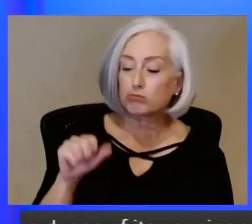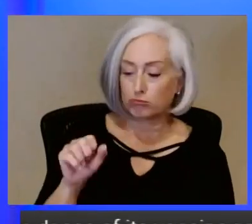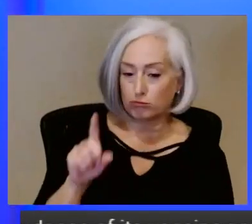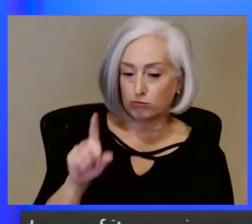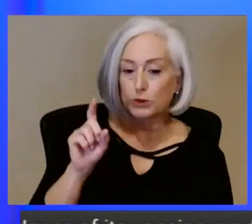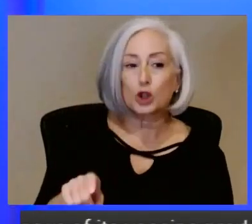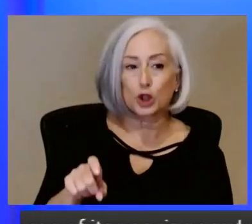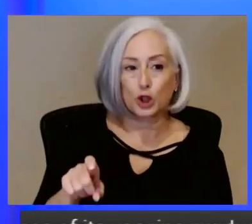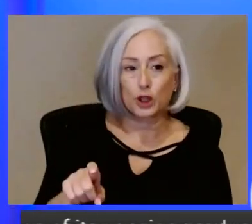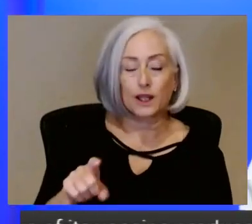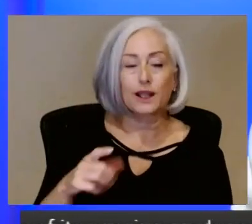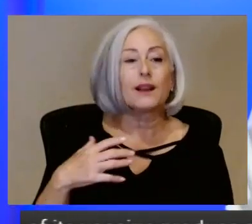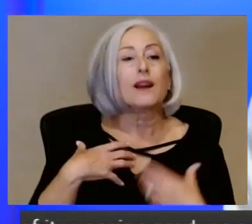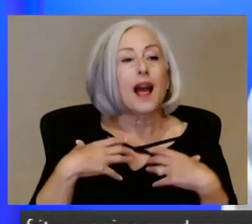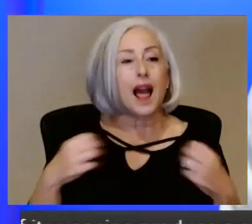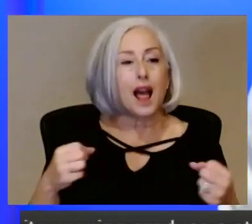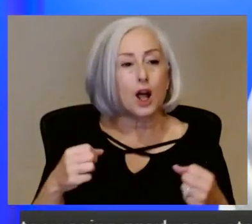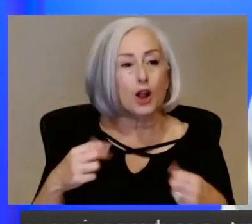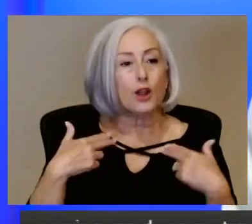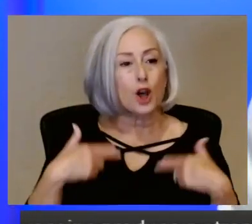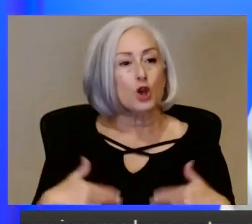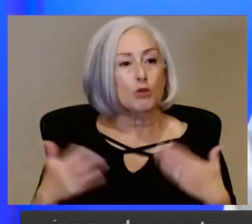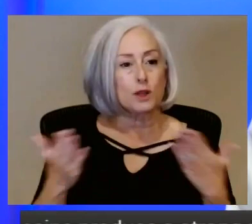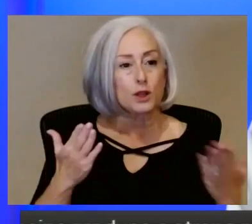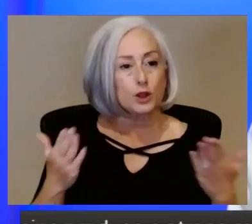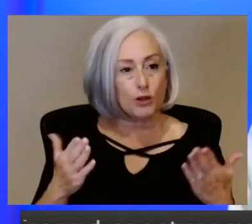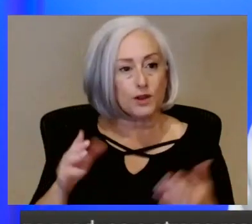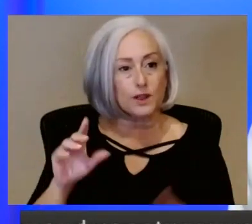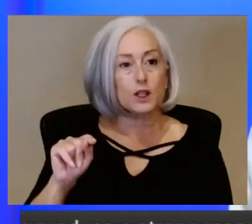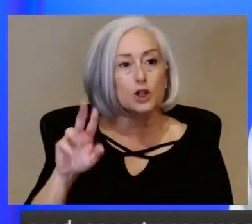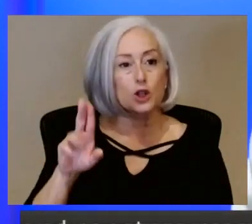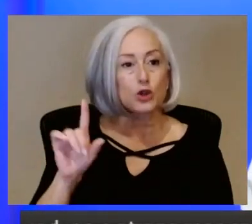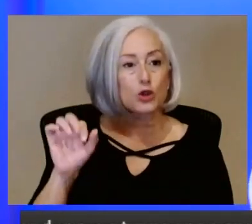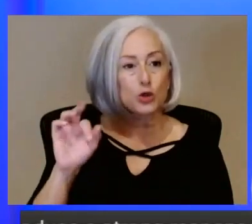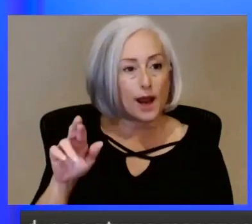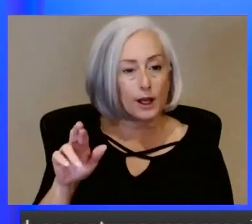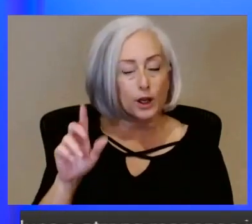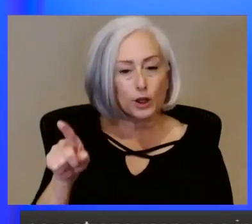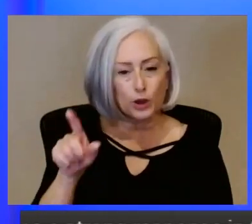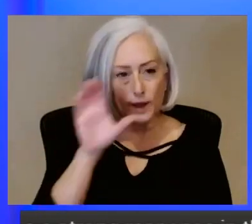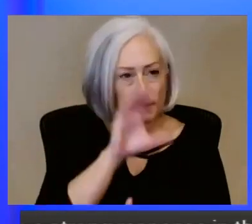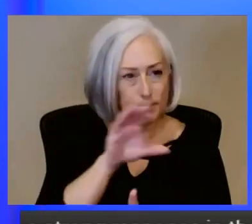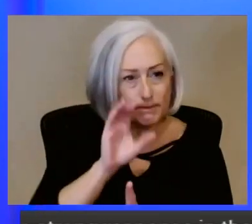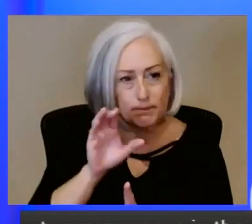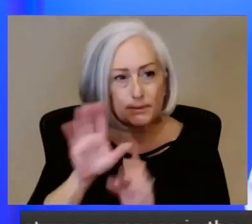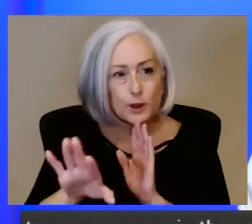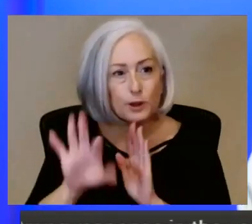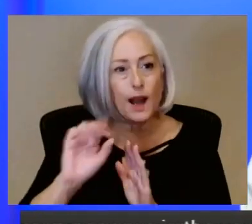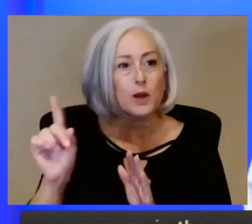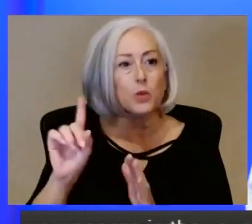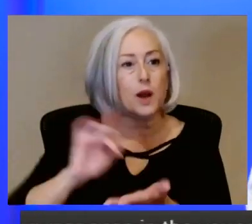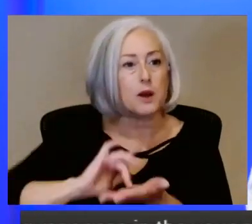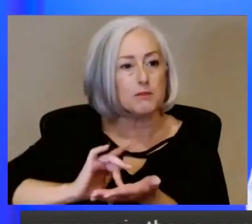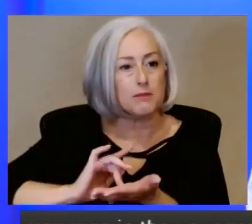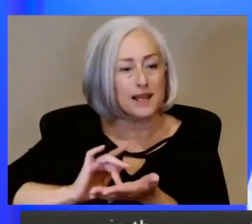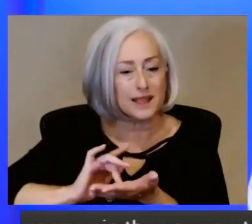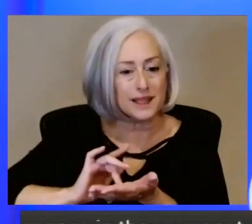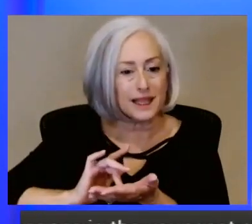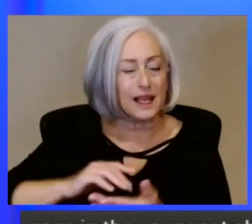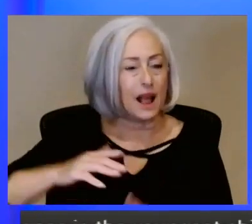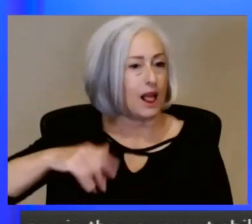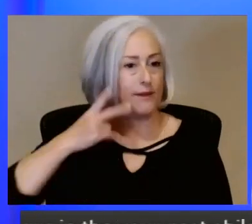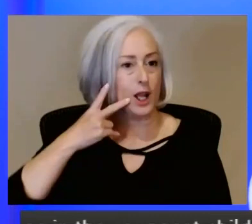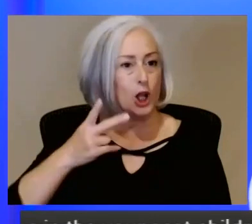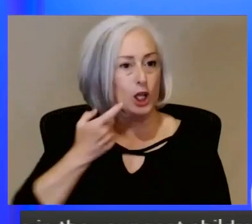Human Services tracker where you can actually track the availability of that medication. I haven't looked on it recently. I know we have plenty of supply here